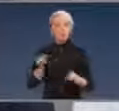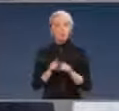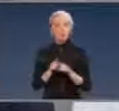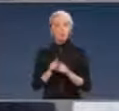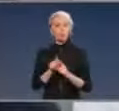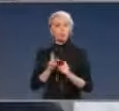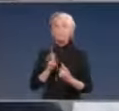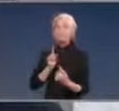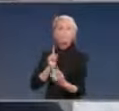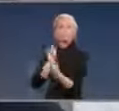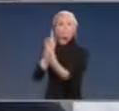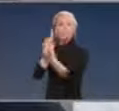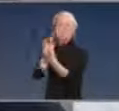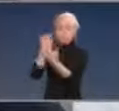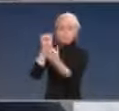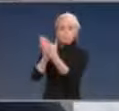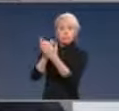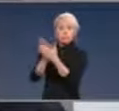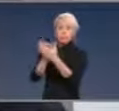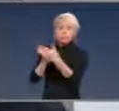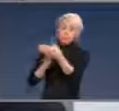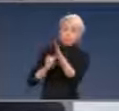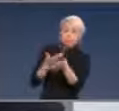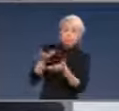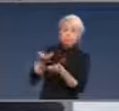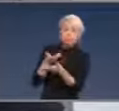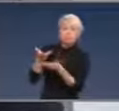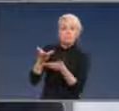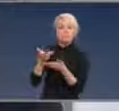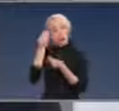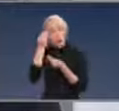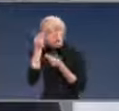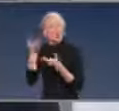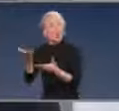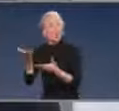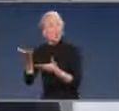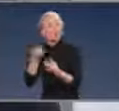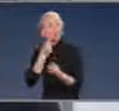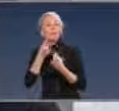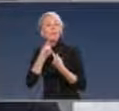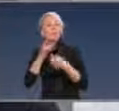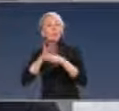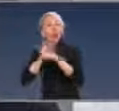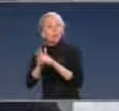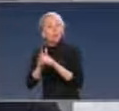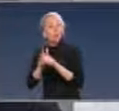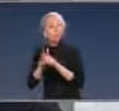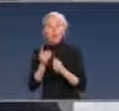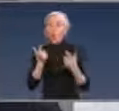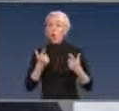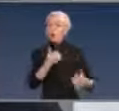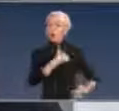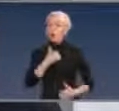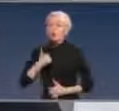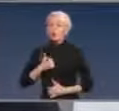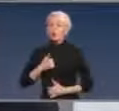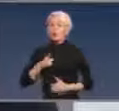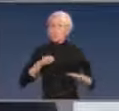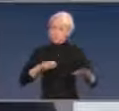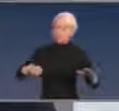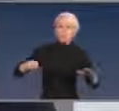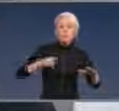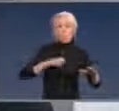and technology related is unable to reach people, then we're knocking on doors in Victoria. And this is a challenge